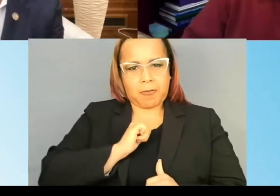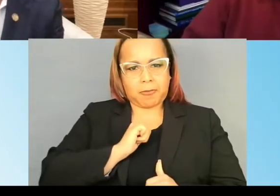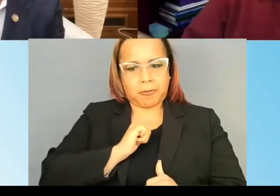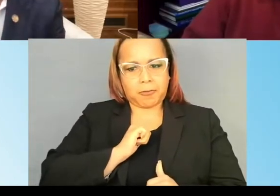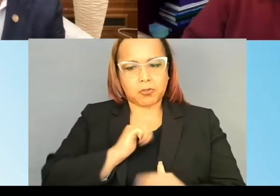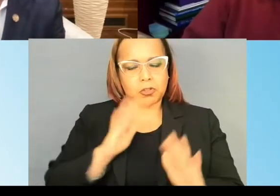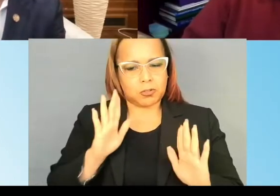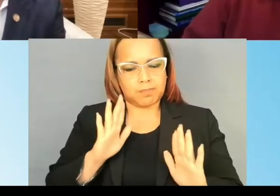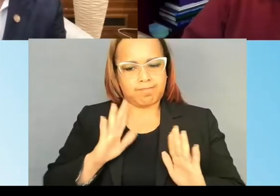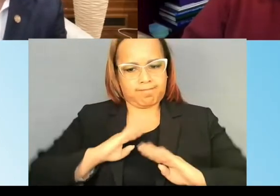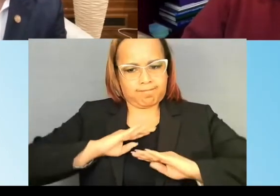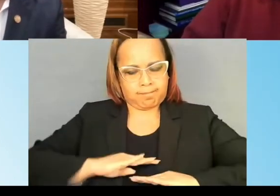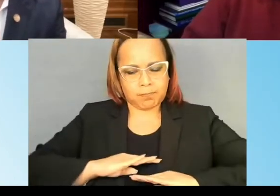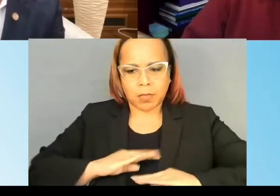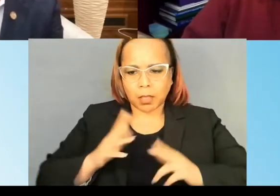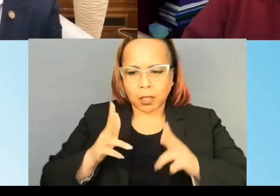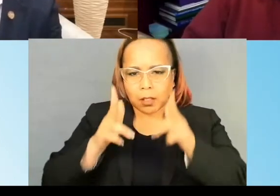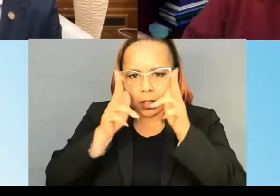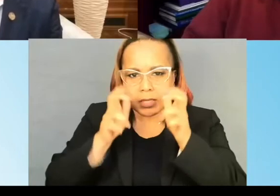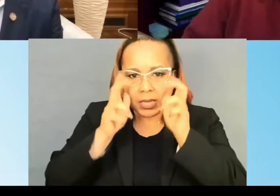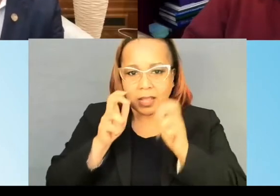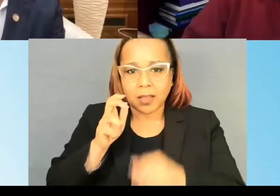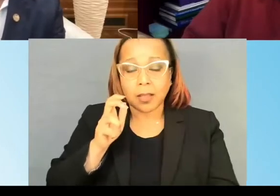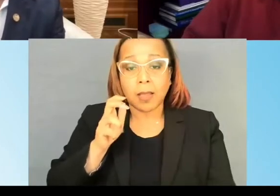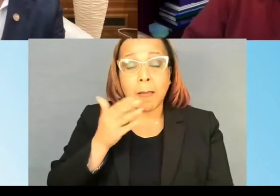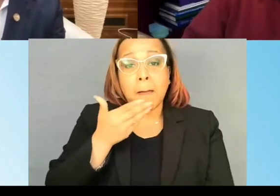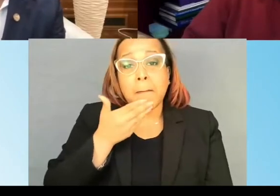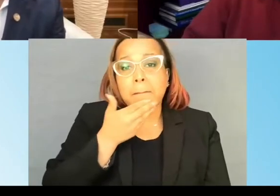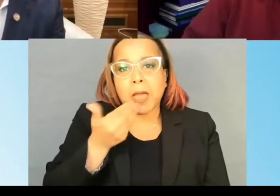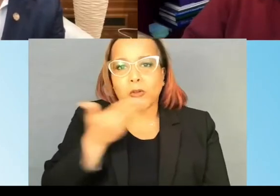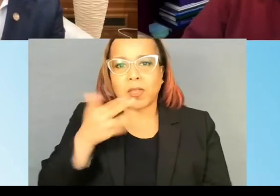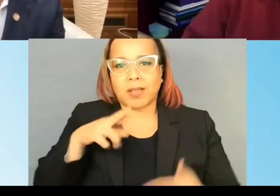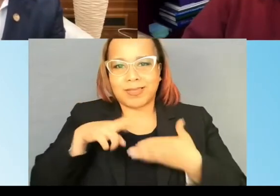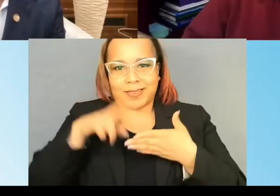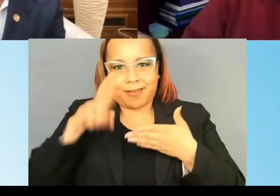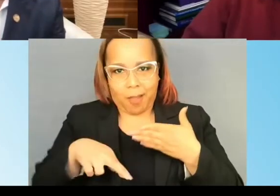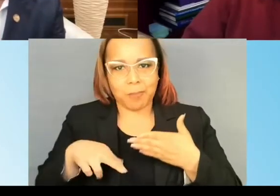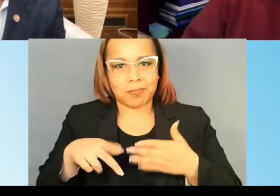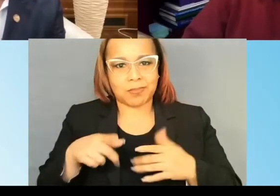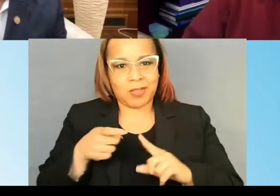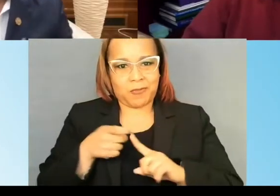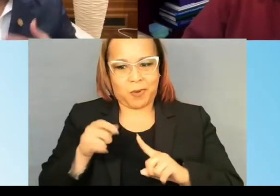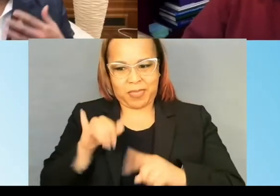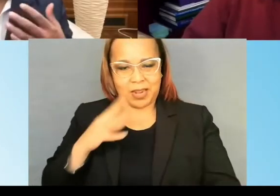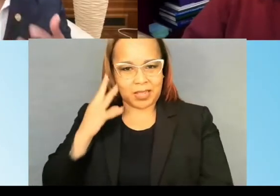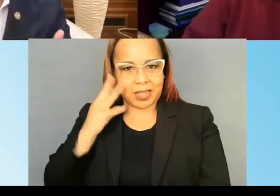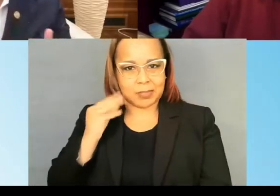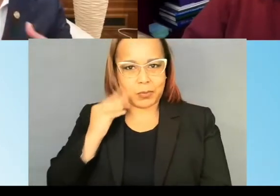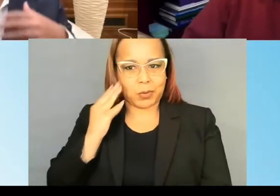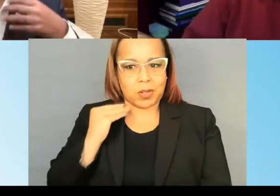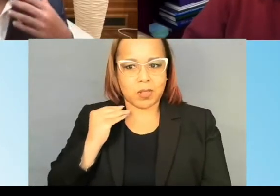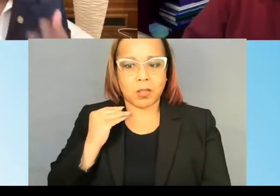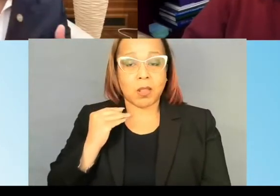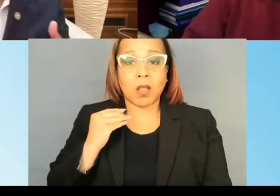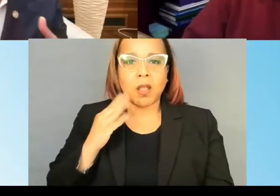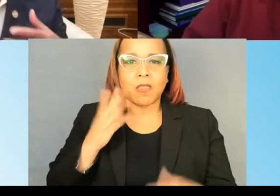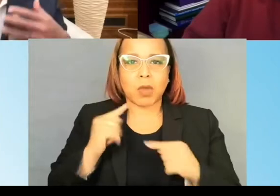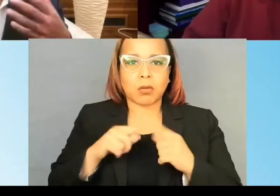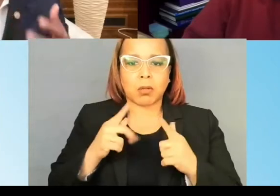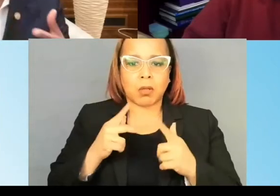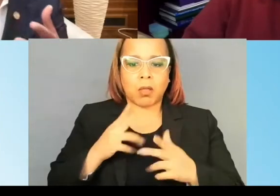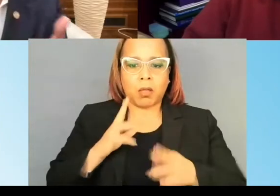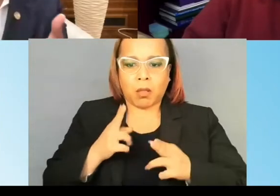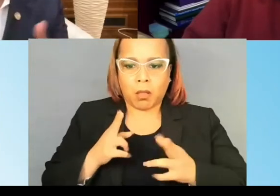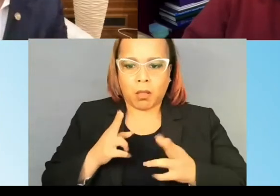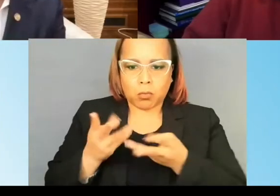luxury of listening, better things, I think, come from that experience than trying to rush in and solve the